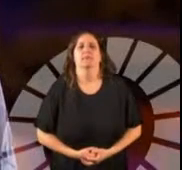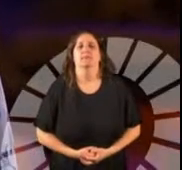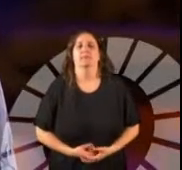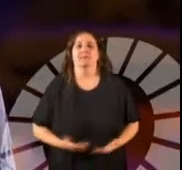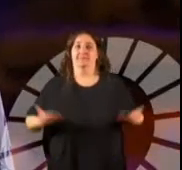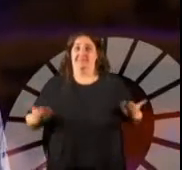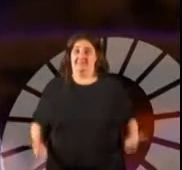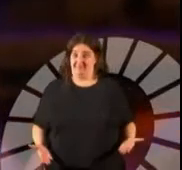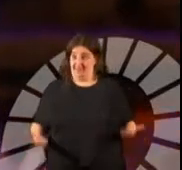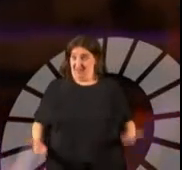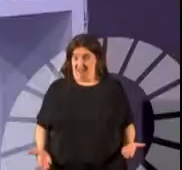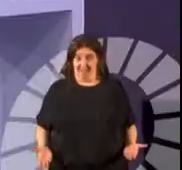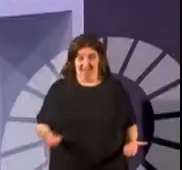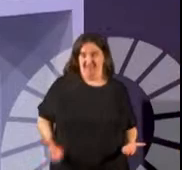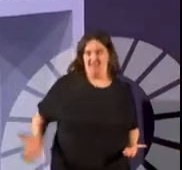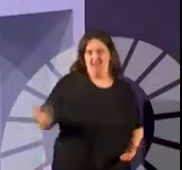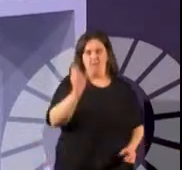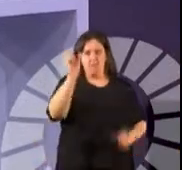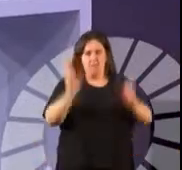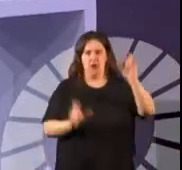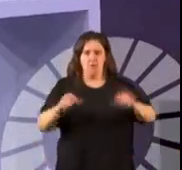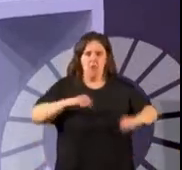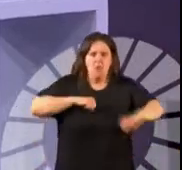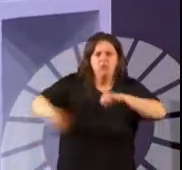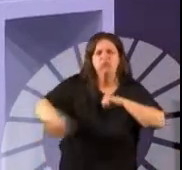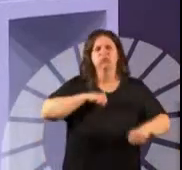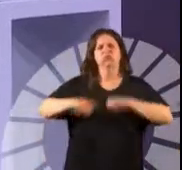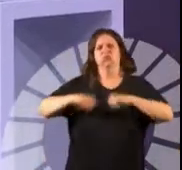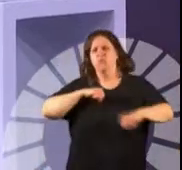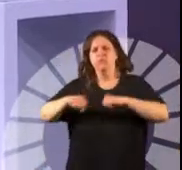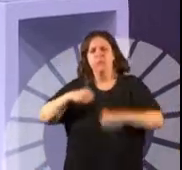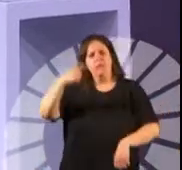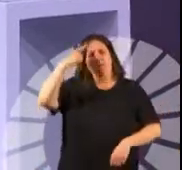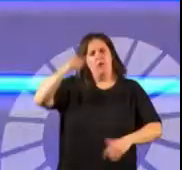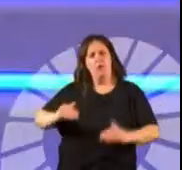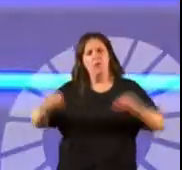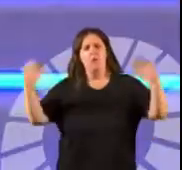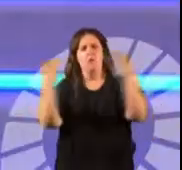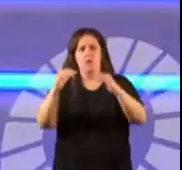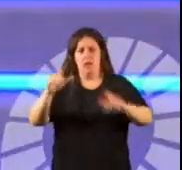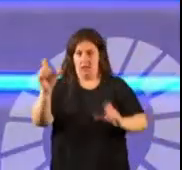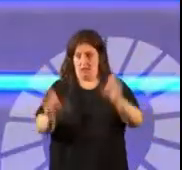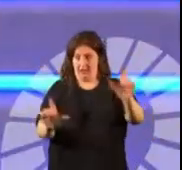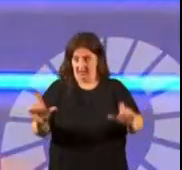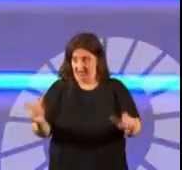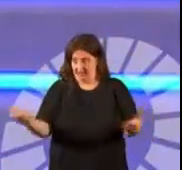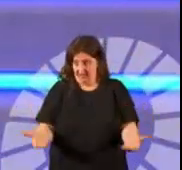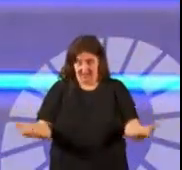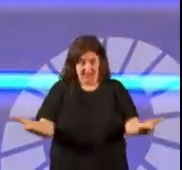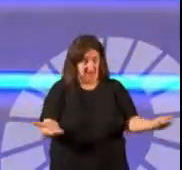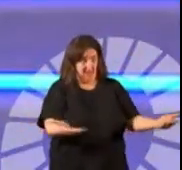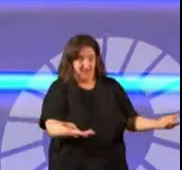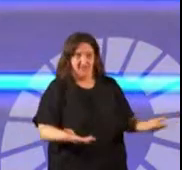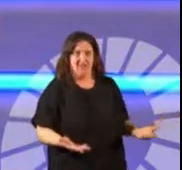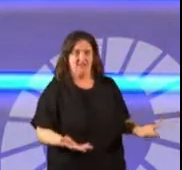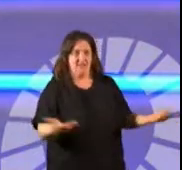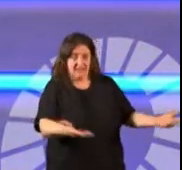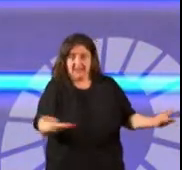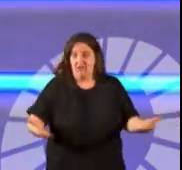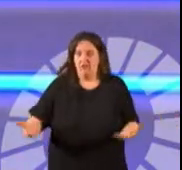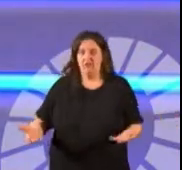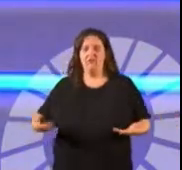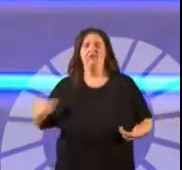the institutions which wield the power in nations, in corporations, in